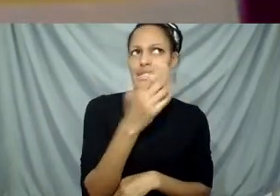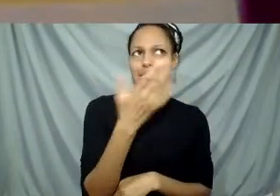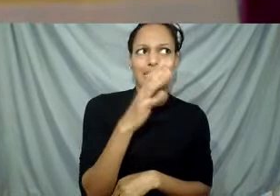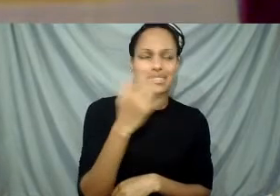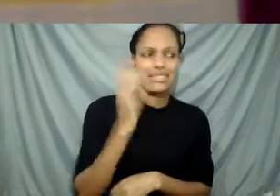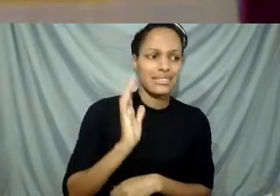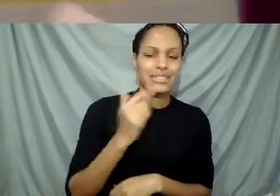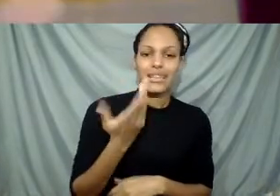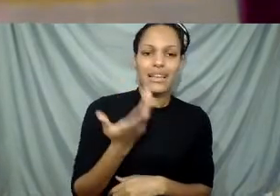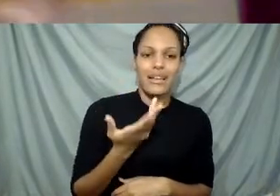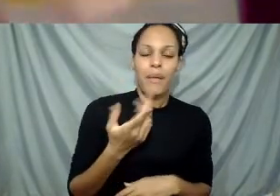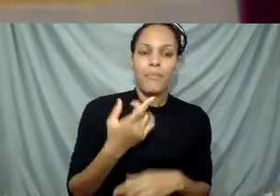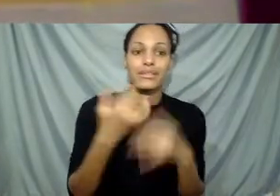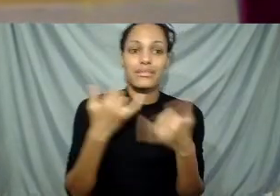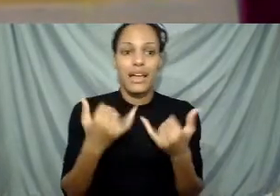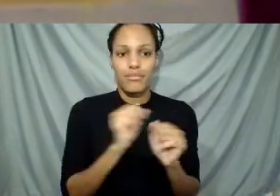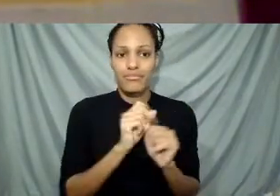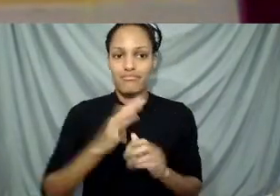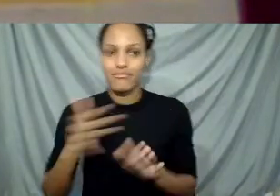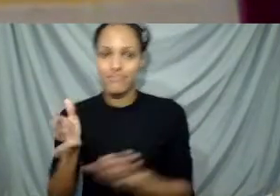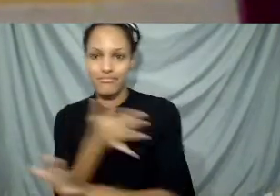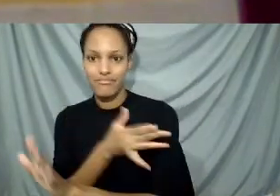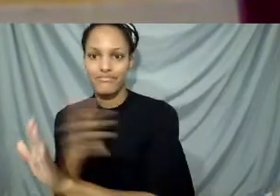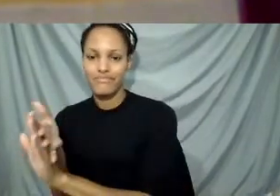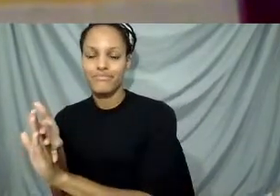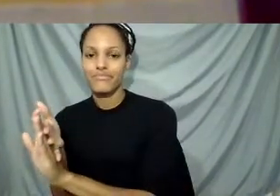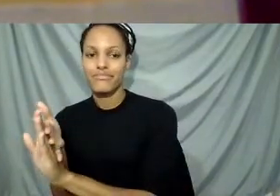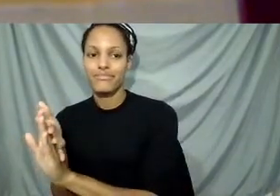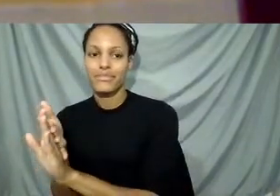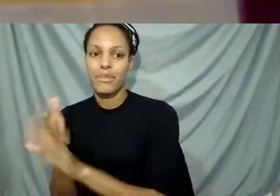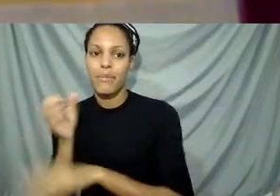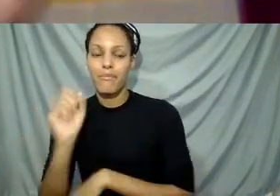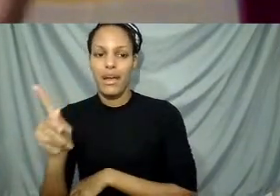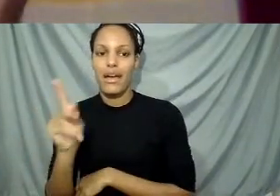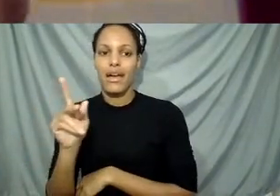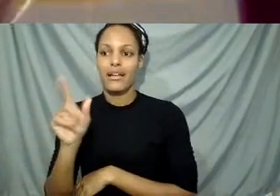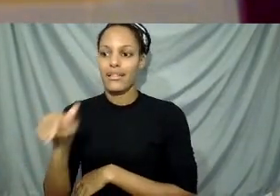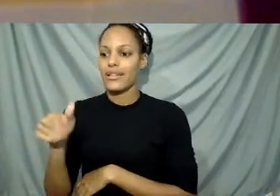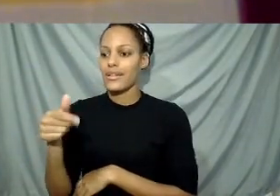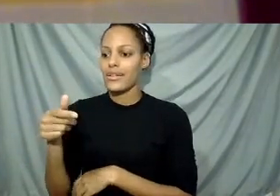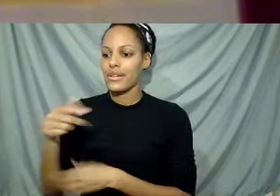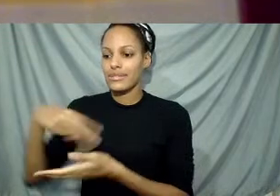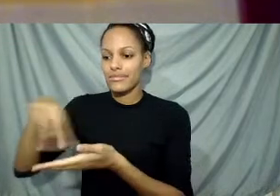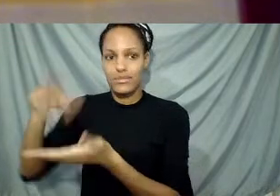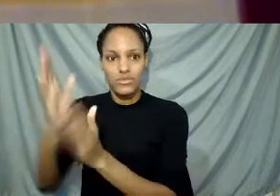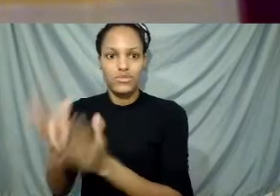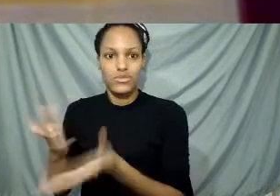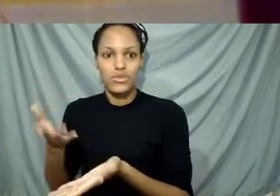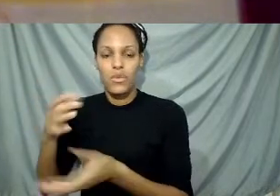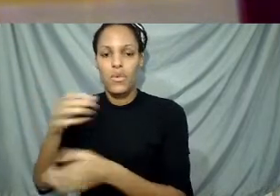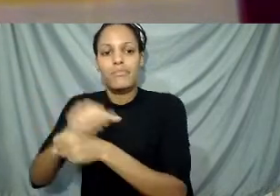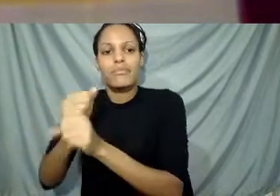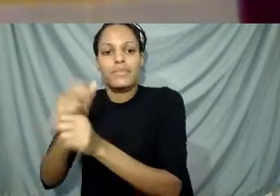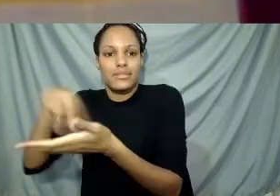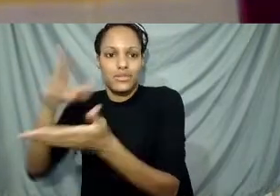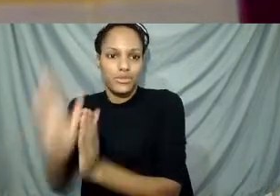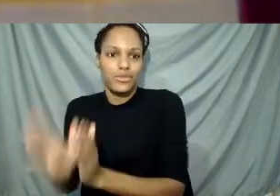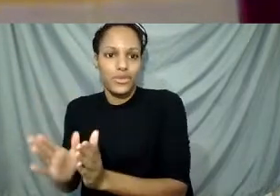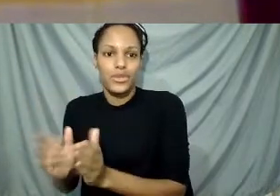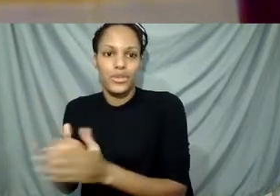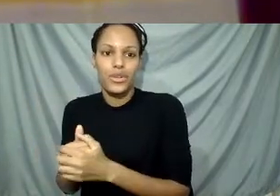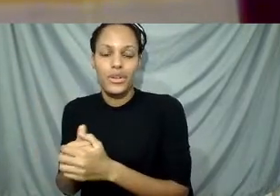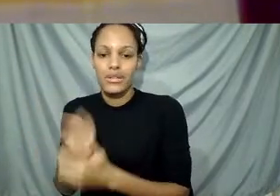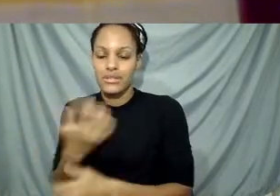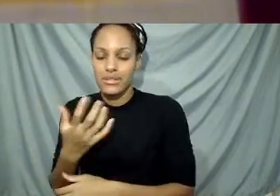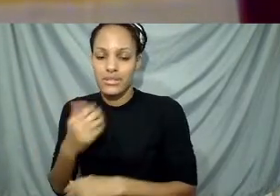these years later, now coming back there as a choreographer was mind blowing. And the Joyce was the one who kind of like